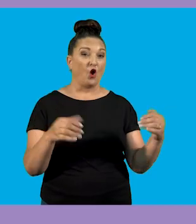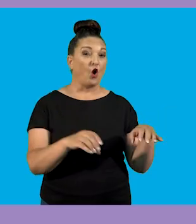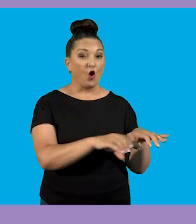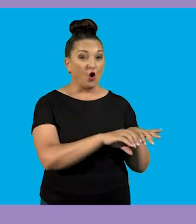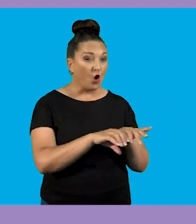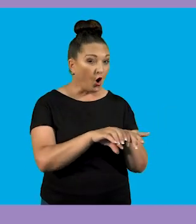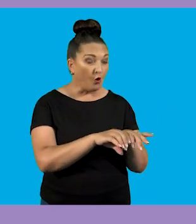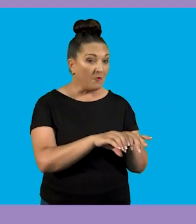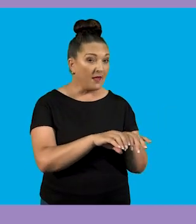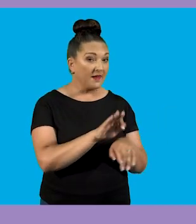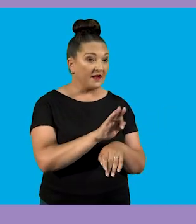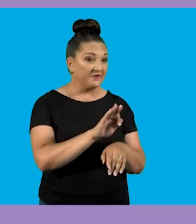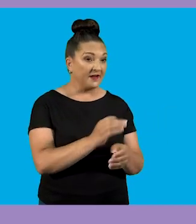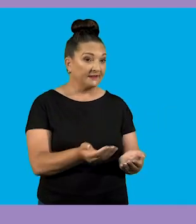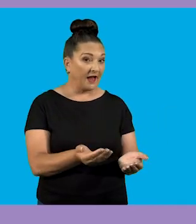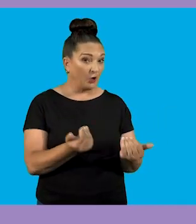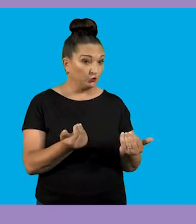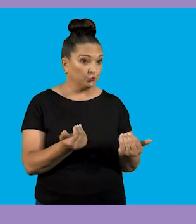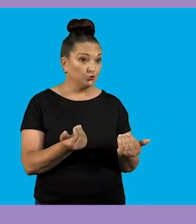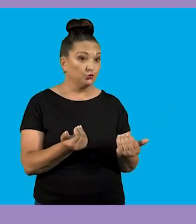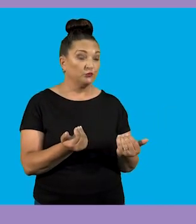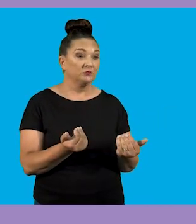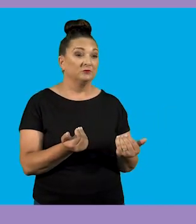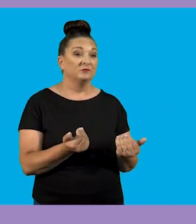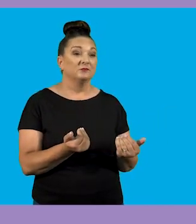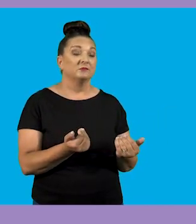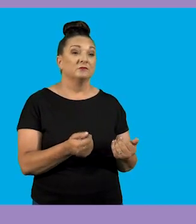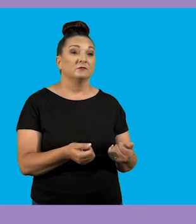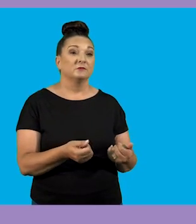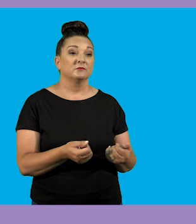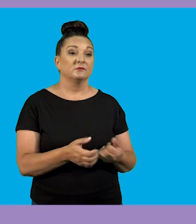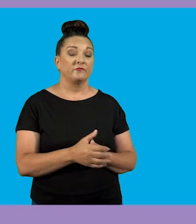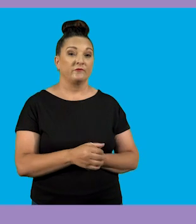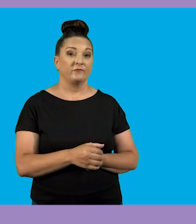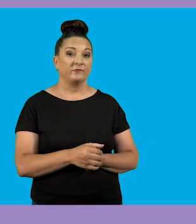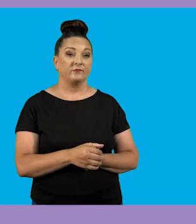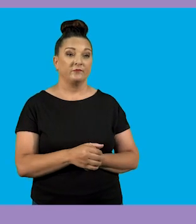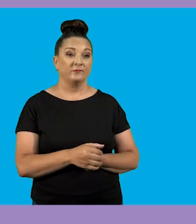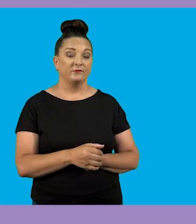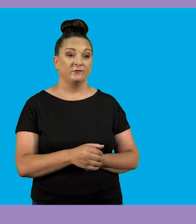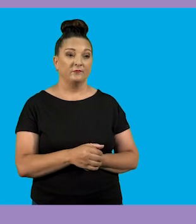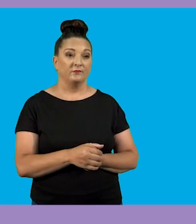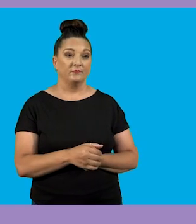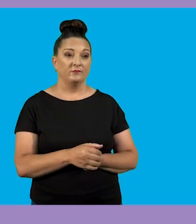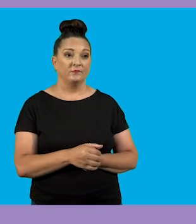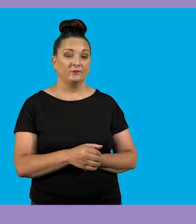common factor between those two groups, we are going to be left with,